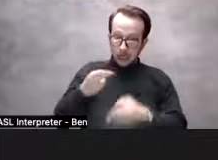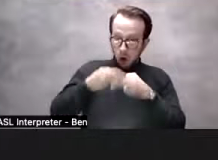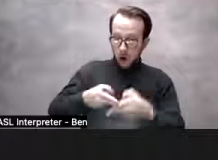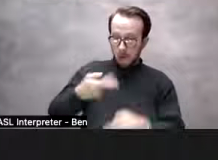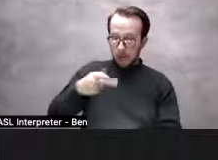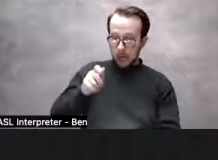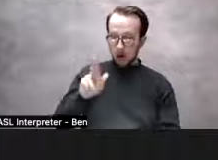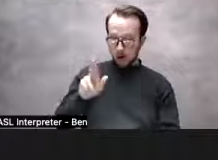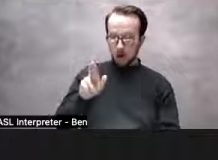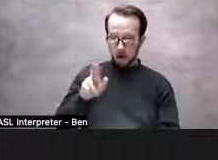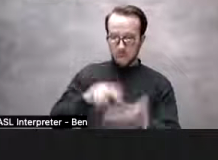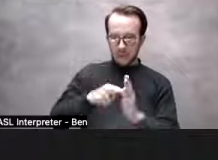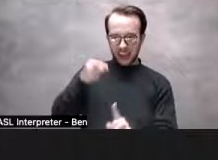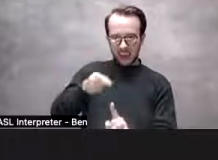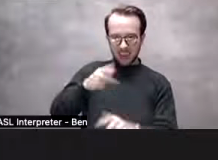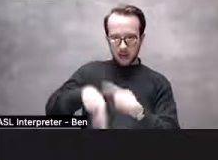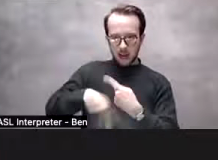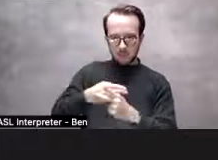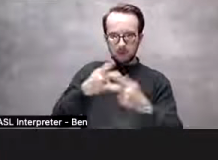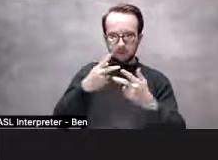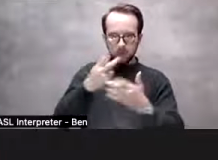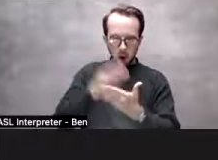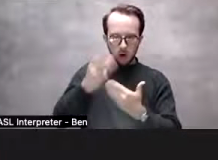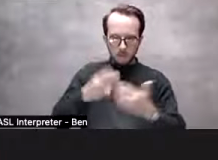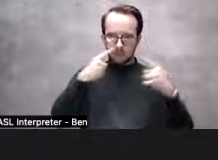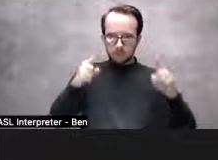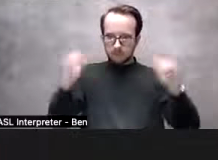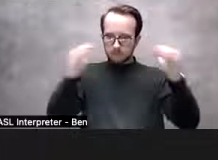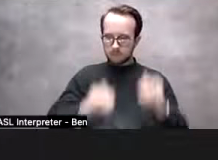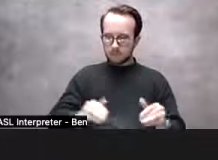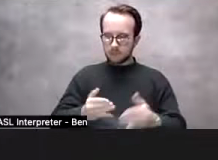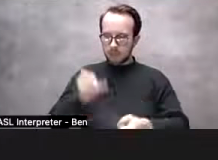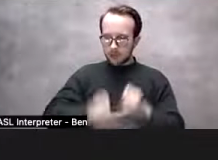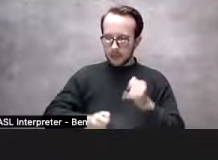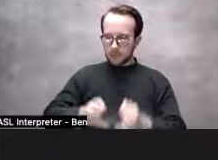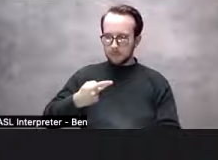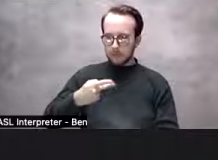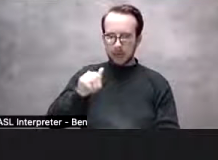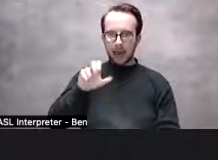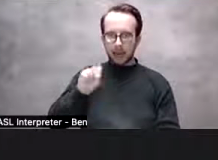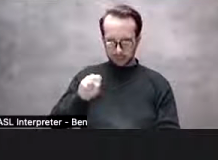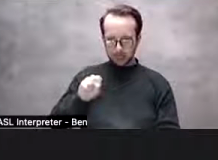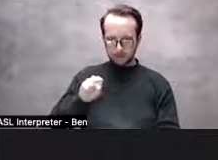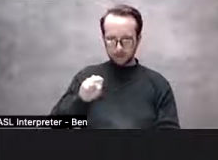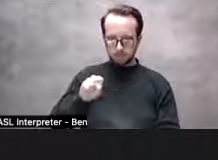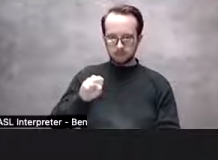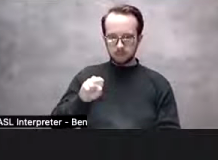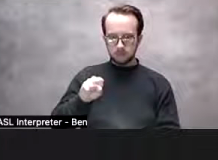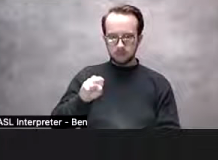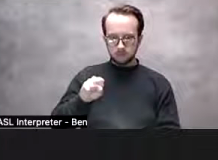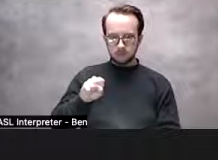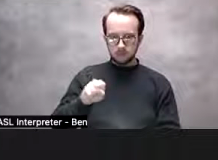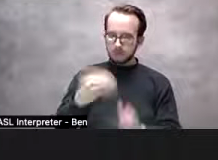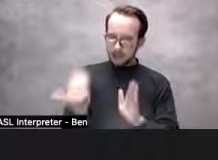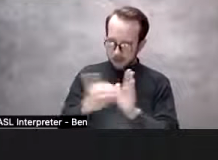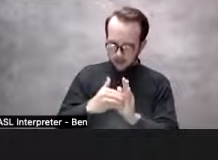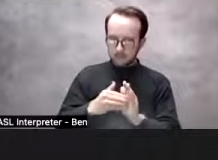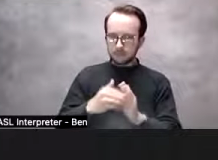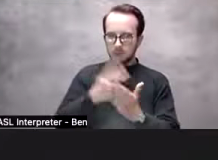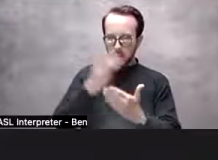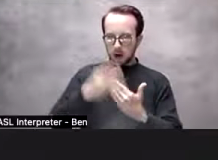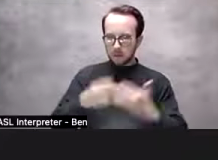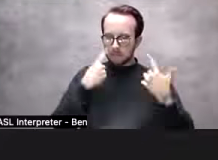is this type of program announcement. And then finally, a PAS, or a program announcement with set-aside funds, again, is a program announcement. Again, it